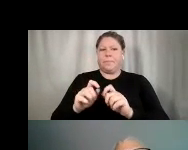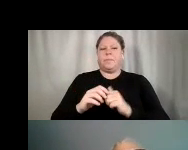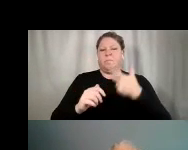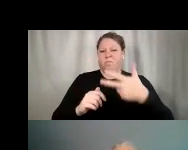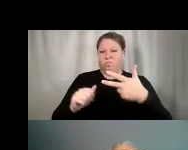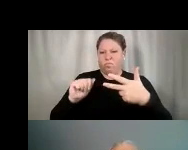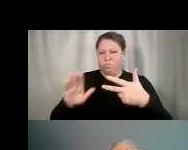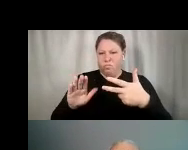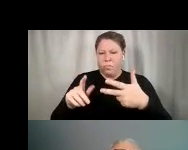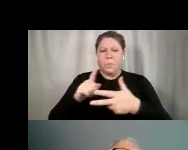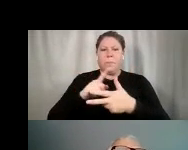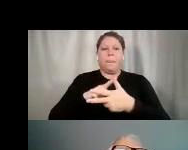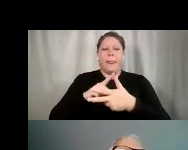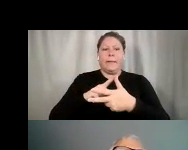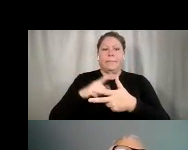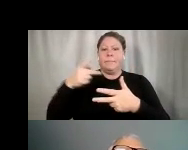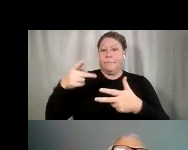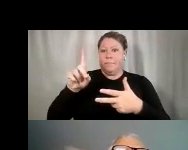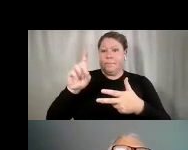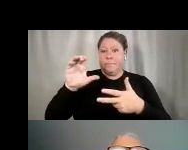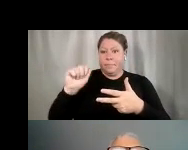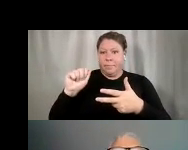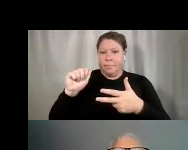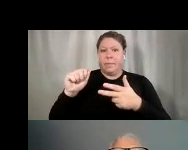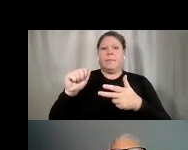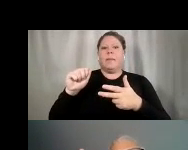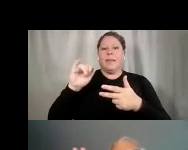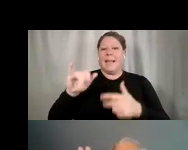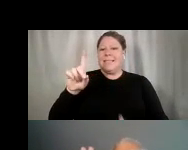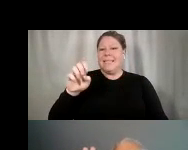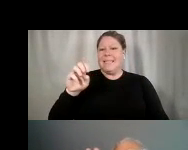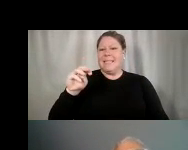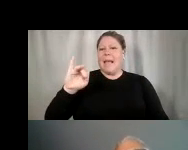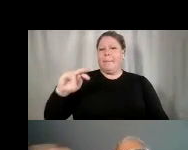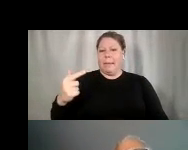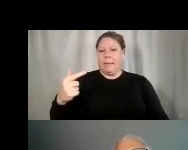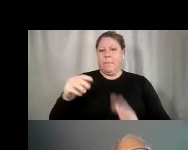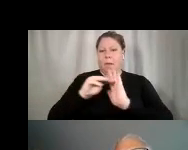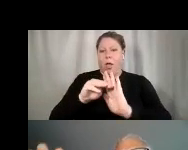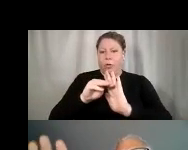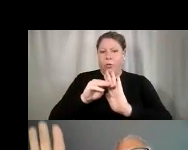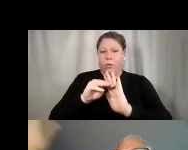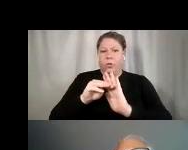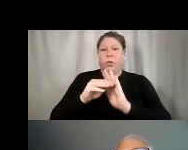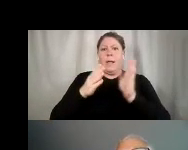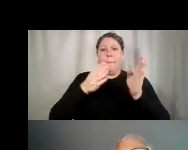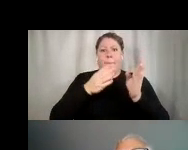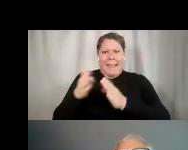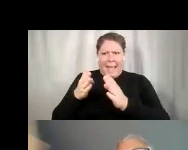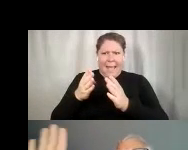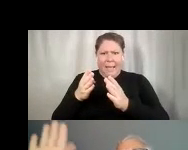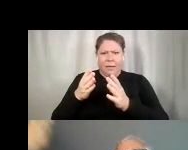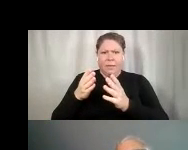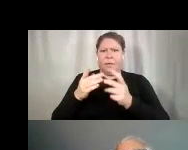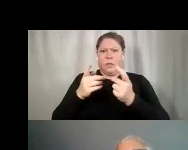this. So on PDCA, this is the Deming model that really says, what are we going to plan to do to test this